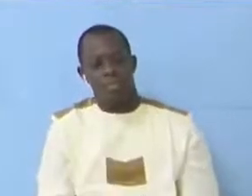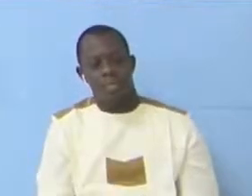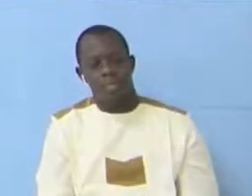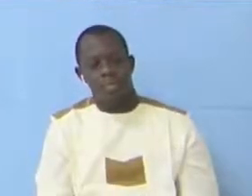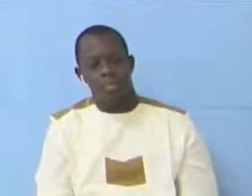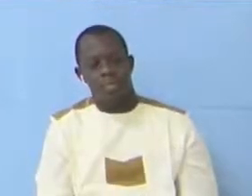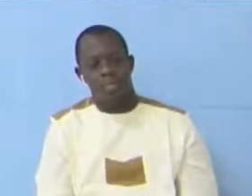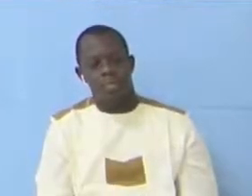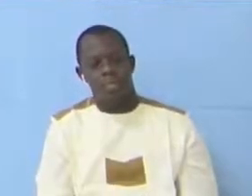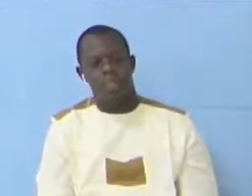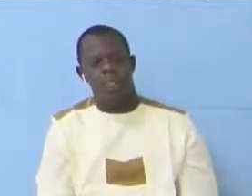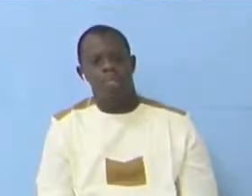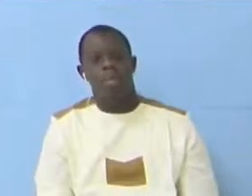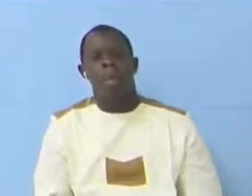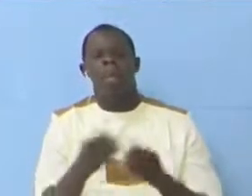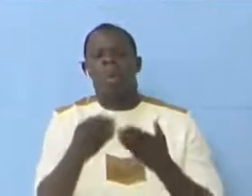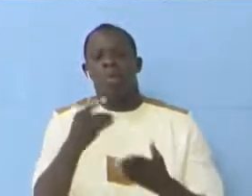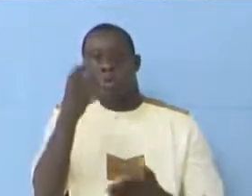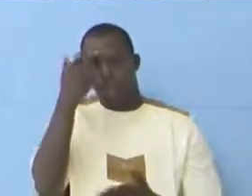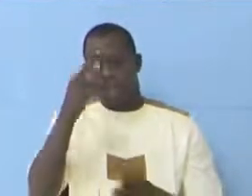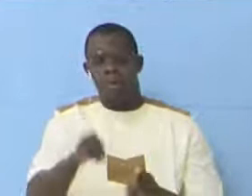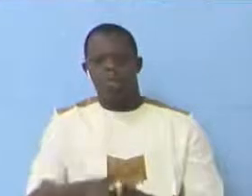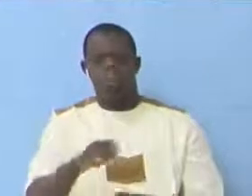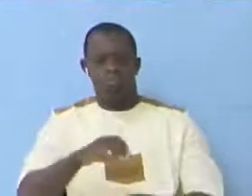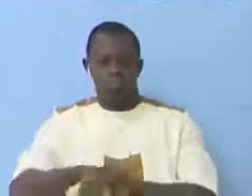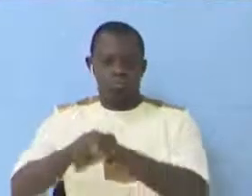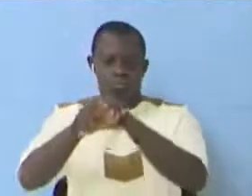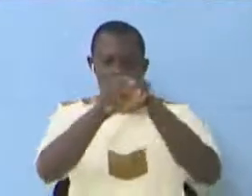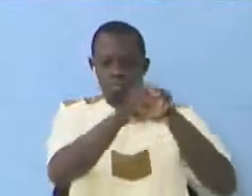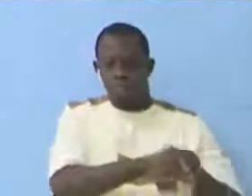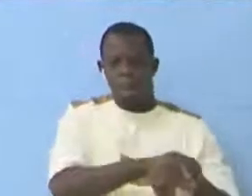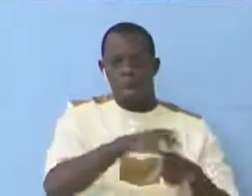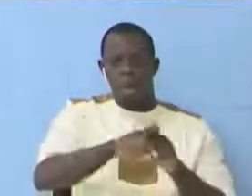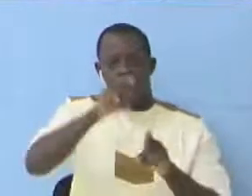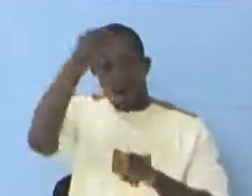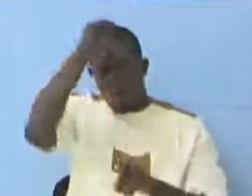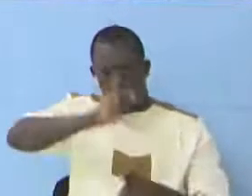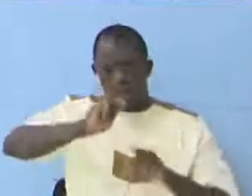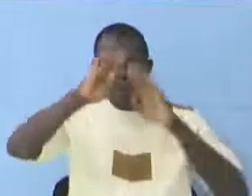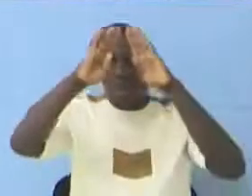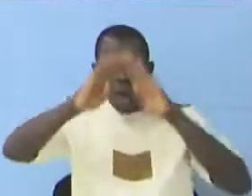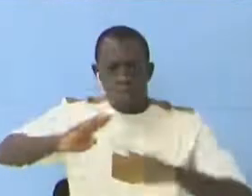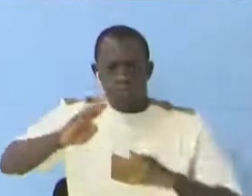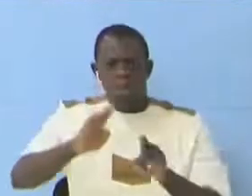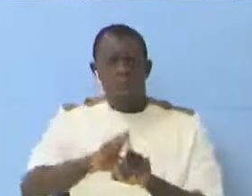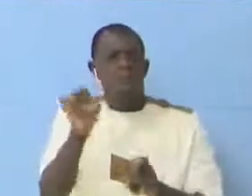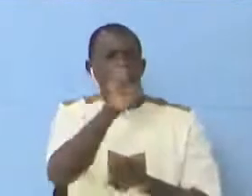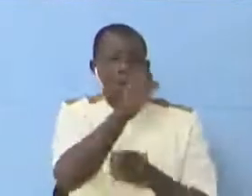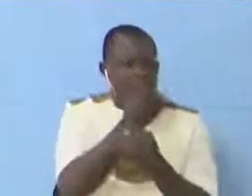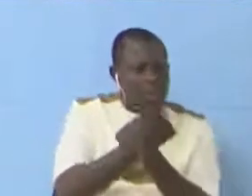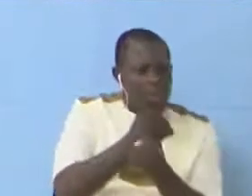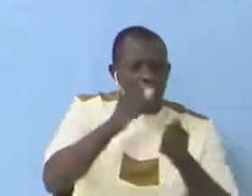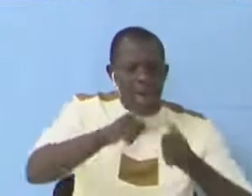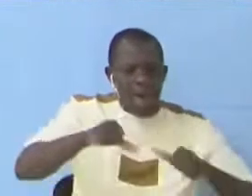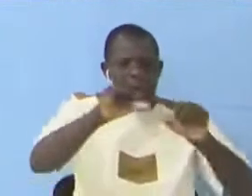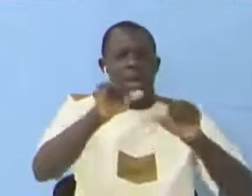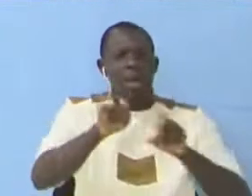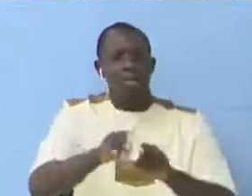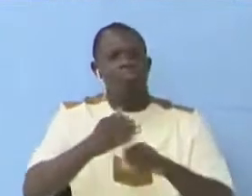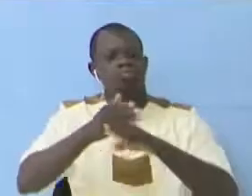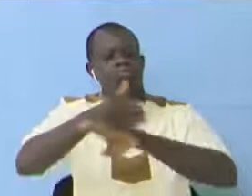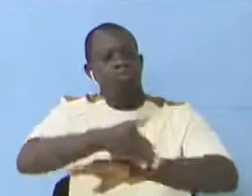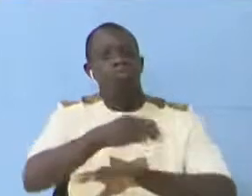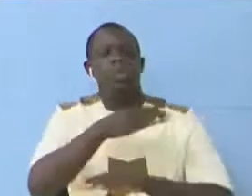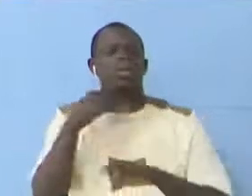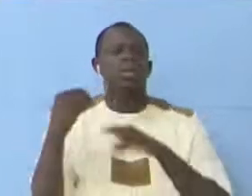jamono boobu. you corralled them into your police stations and the detention areas and slaughtered them. jël leen yóbbu leen ci seen police station yi ak béréb yi ñu